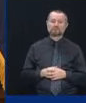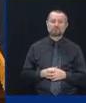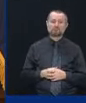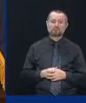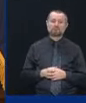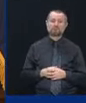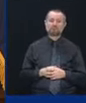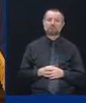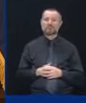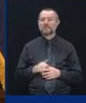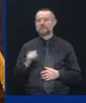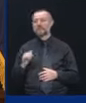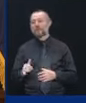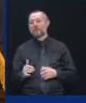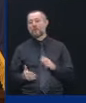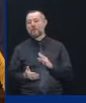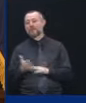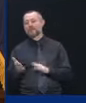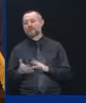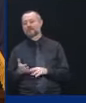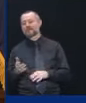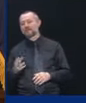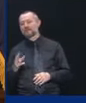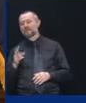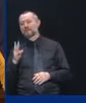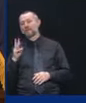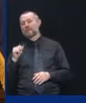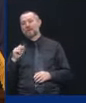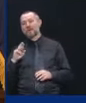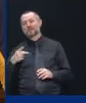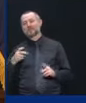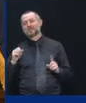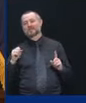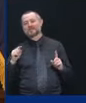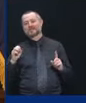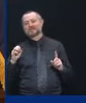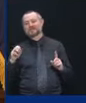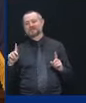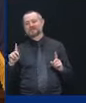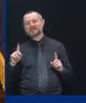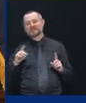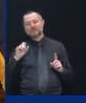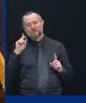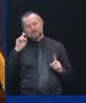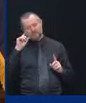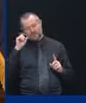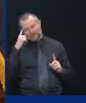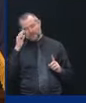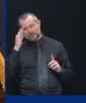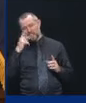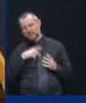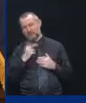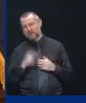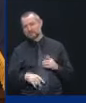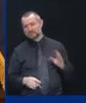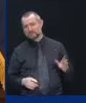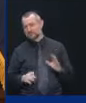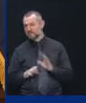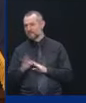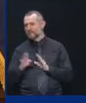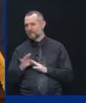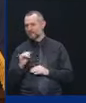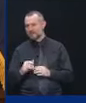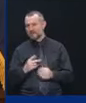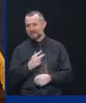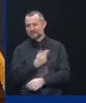Operation Warp Speed, if you remember, was the federal program that was doing the vaccines. How we